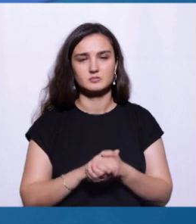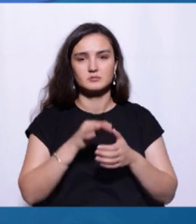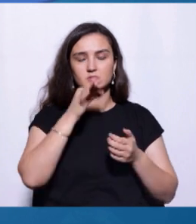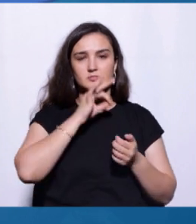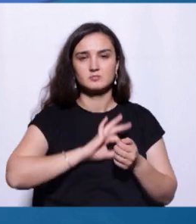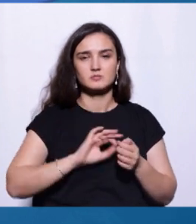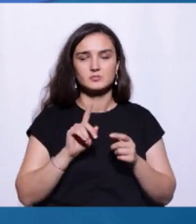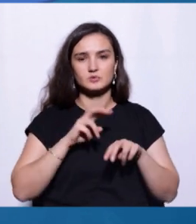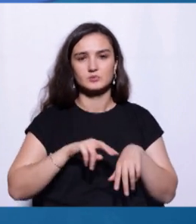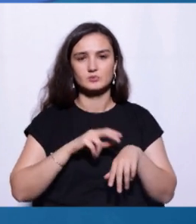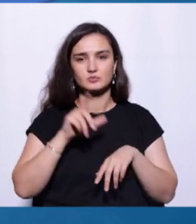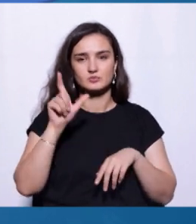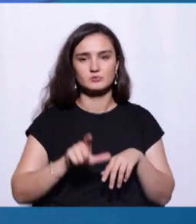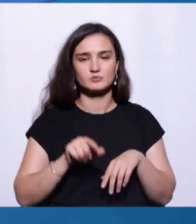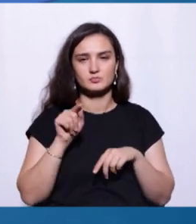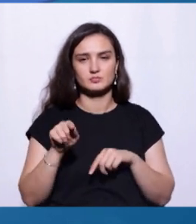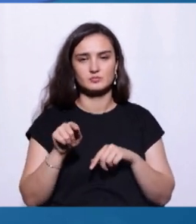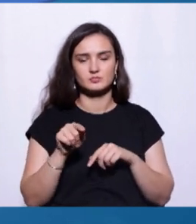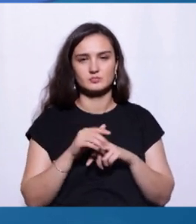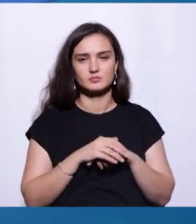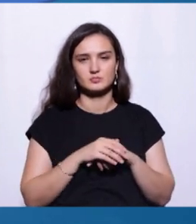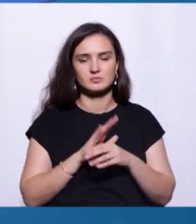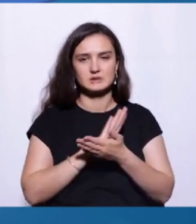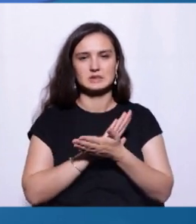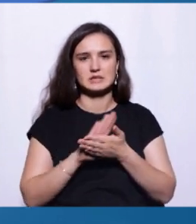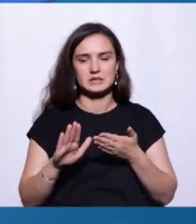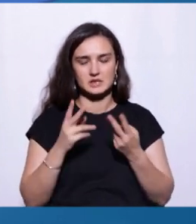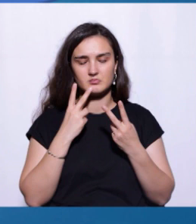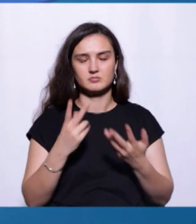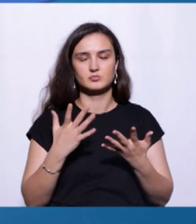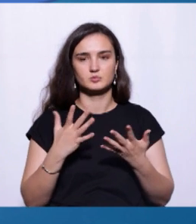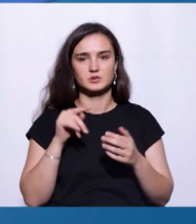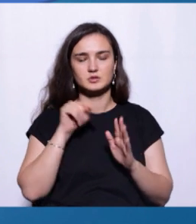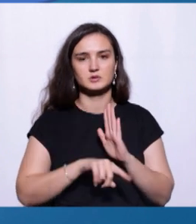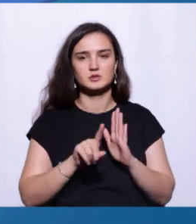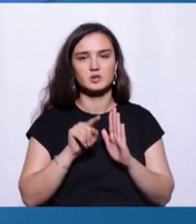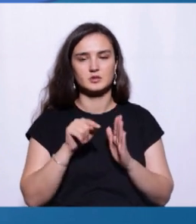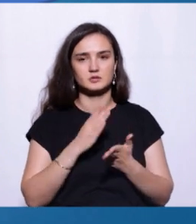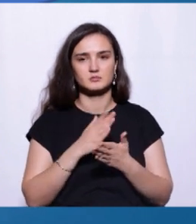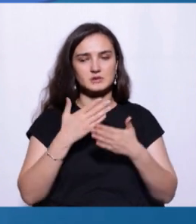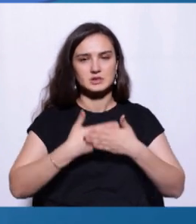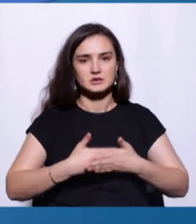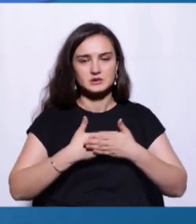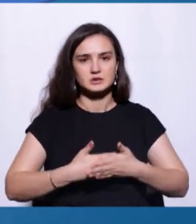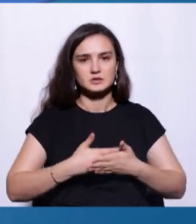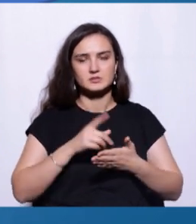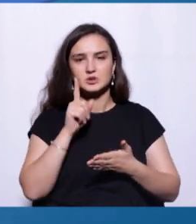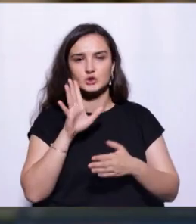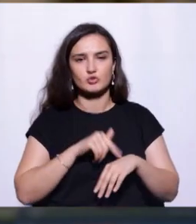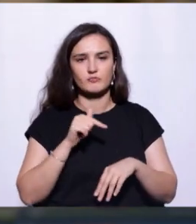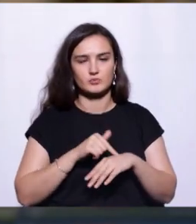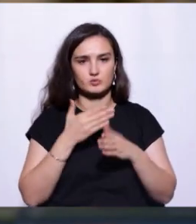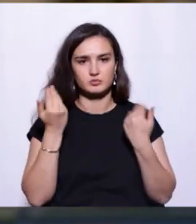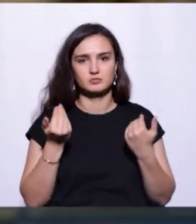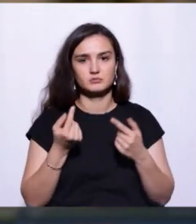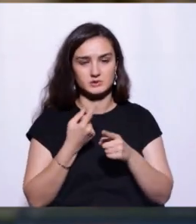cam is that doctors get beautiful, clear images, and there's no radiation or discomfort to the patient.